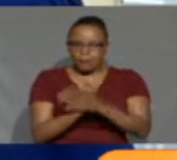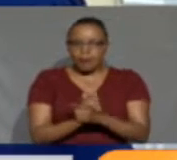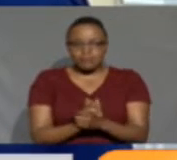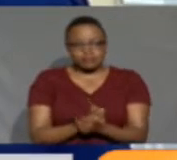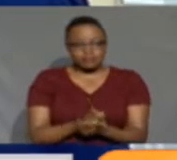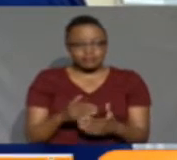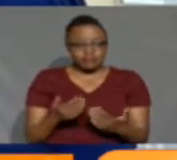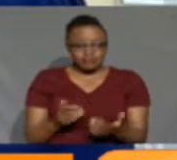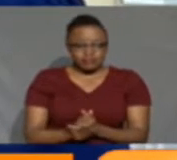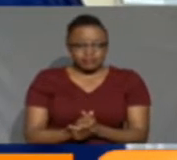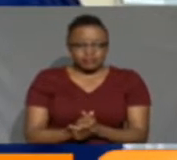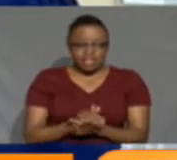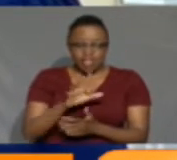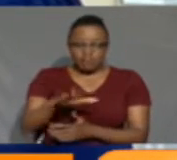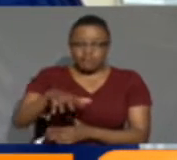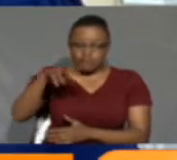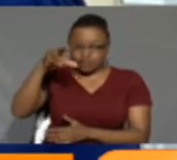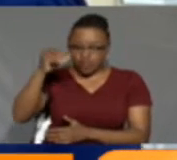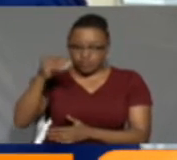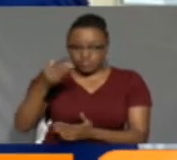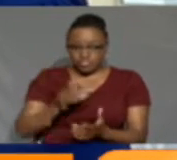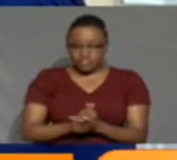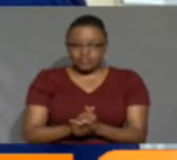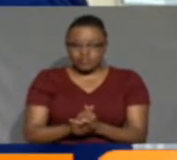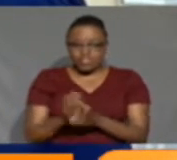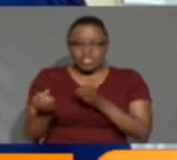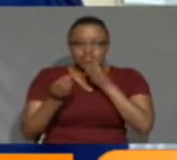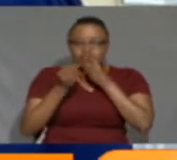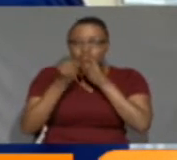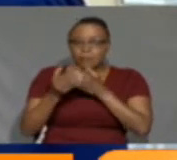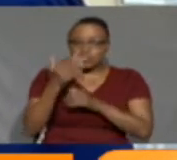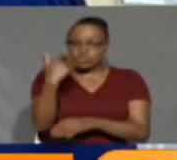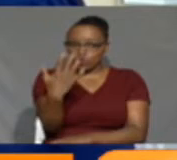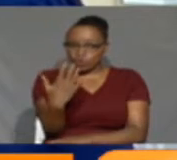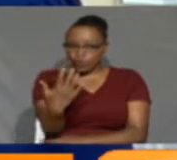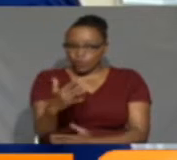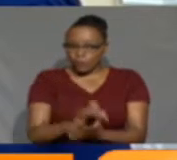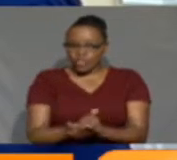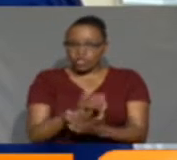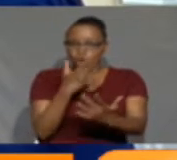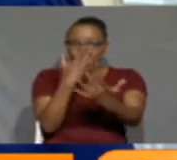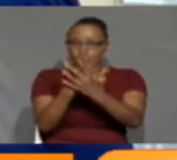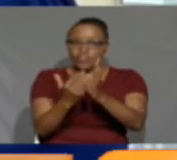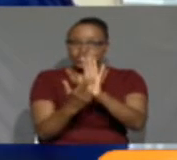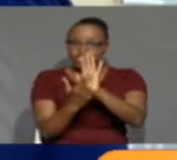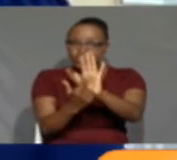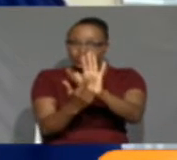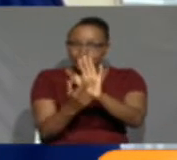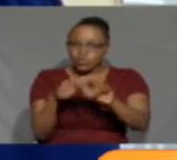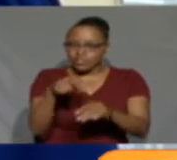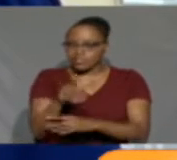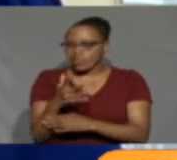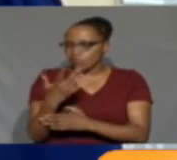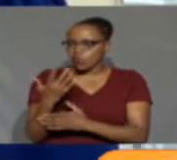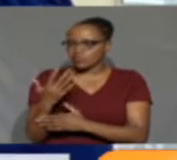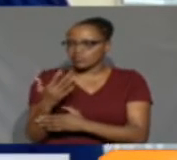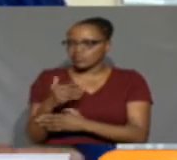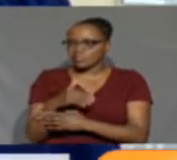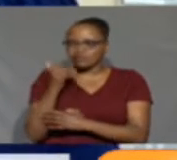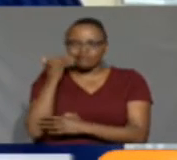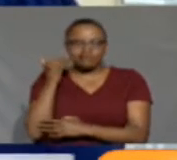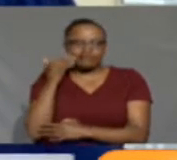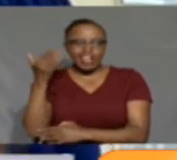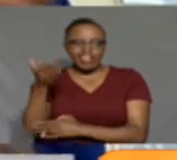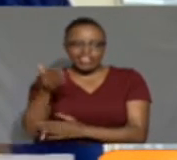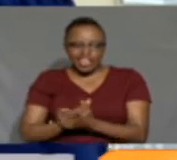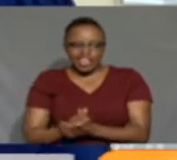phone, found information or documents or evidence to show that he was moving out. One